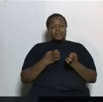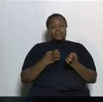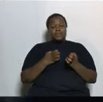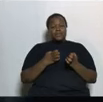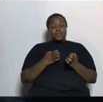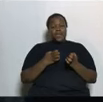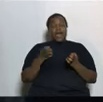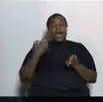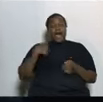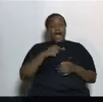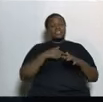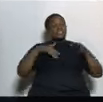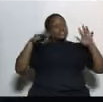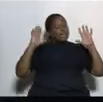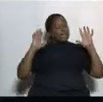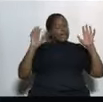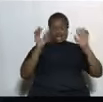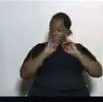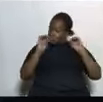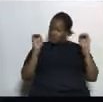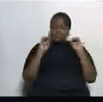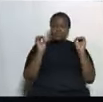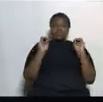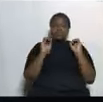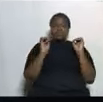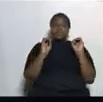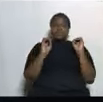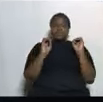not surrender. Hatuhitaji kujiachilia.